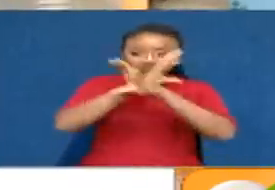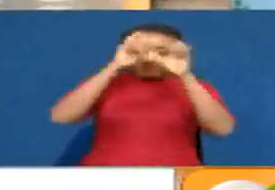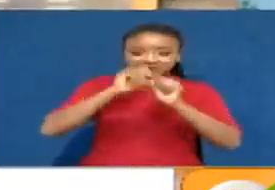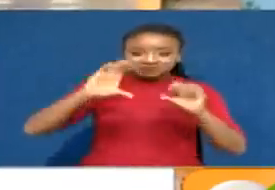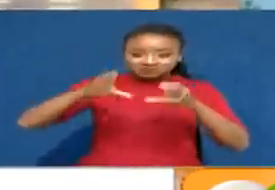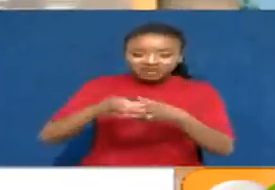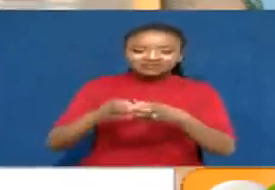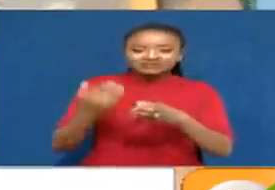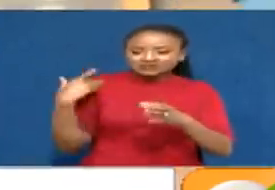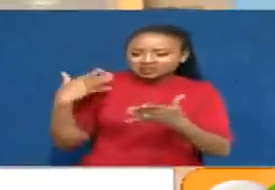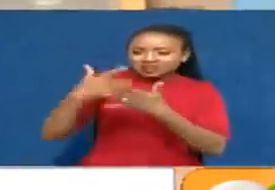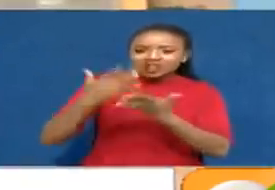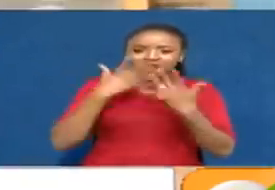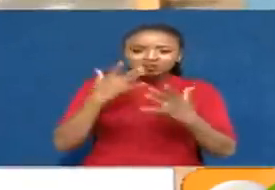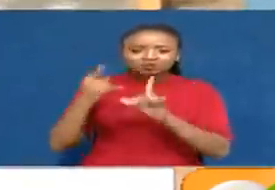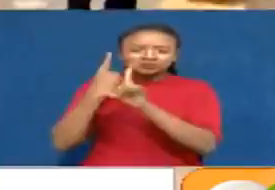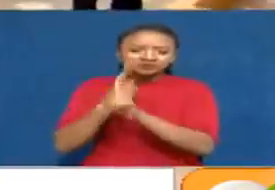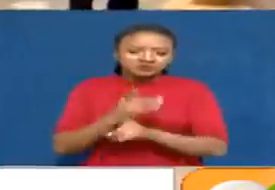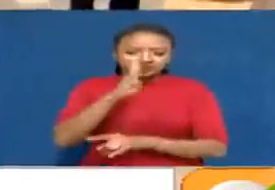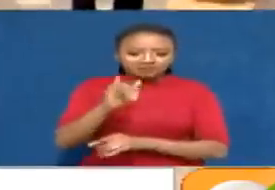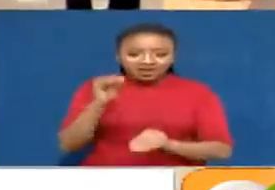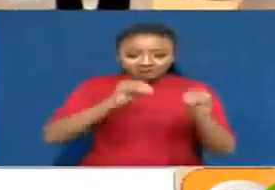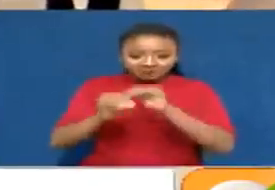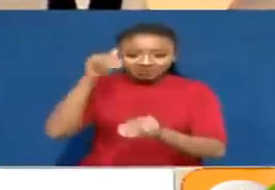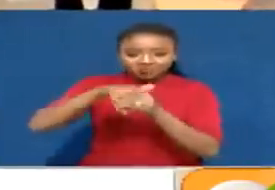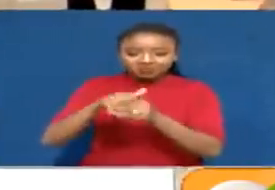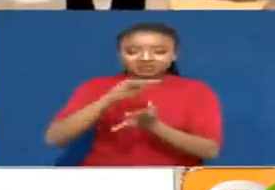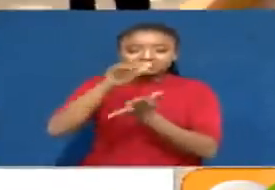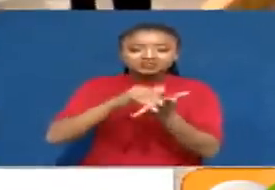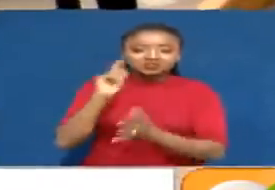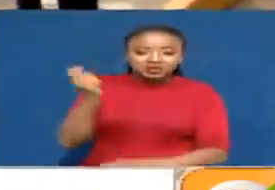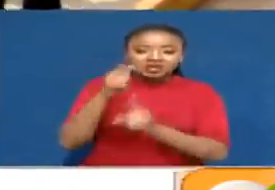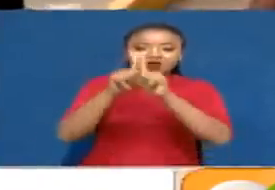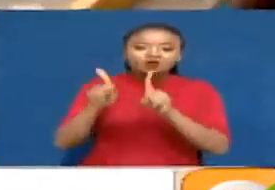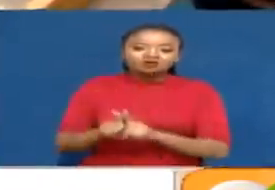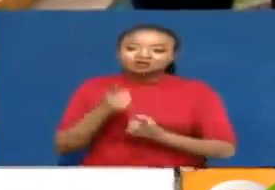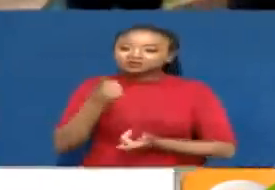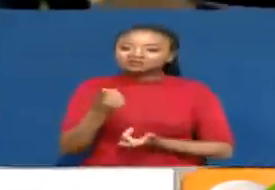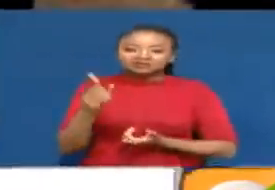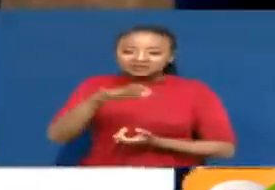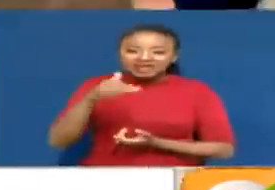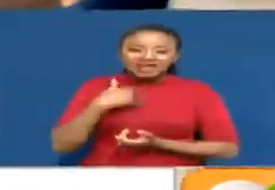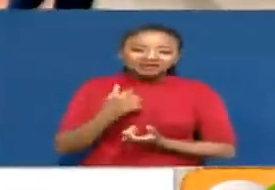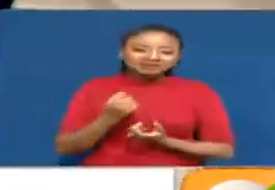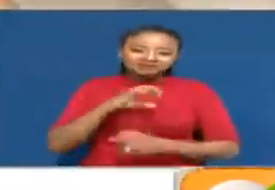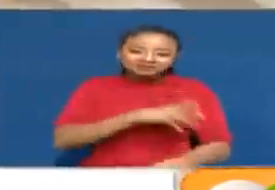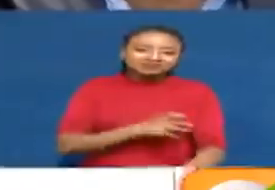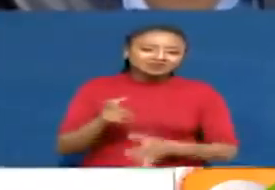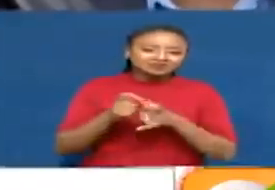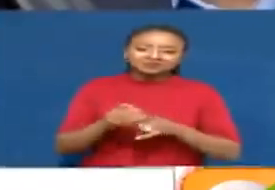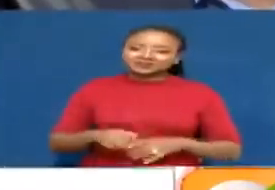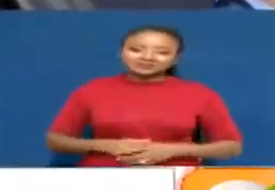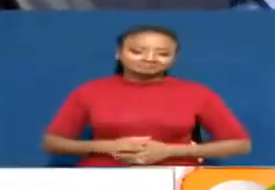lost various parliamentary and civic by-elections within central Kenya, exposing the president's loosening of grip of the region. We are happy to take the